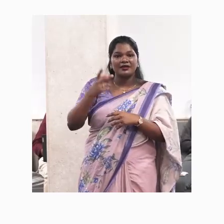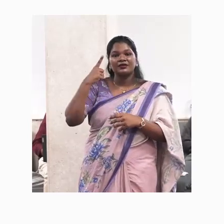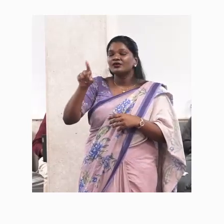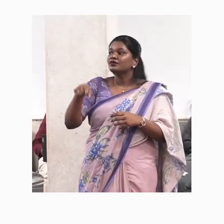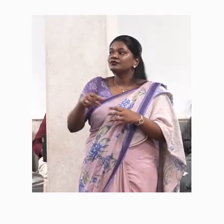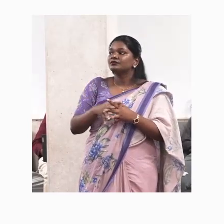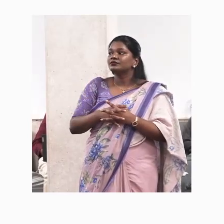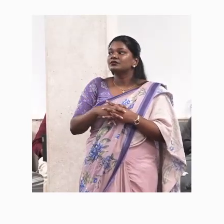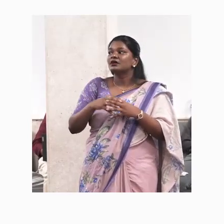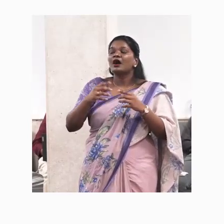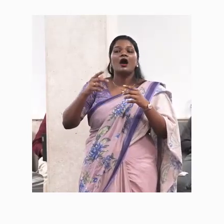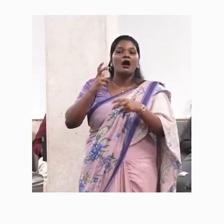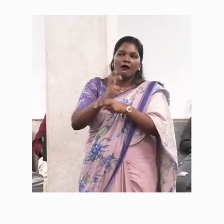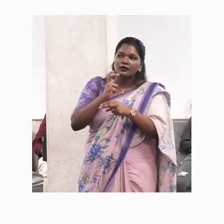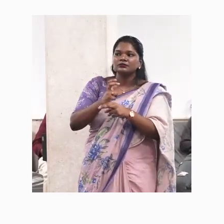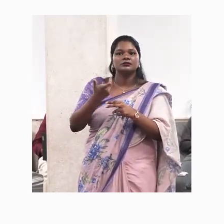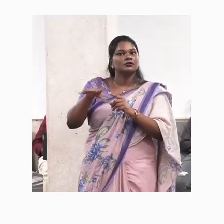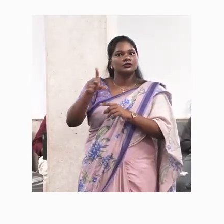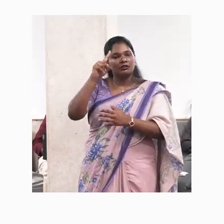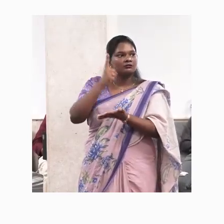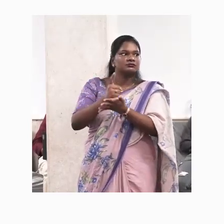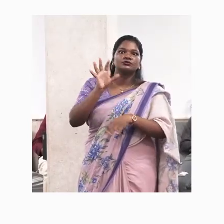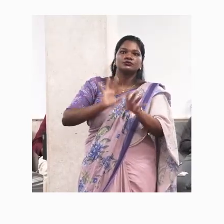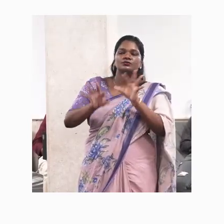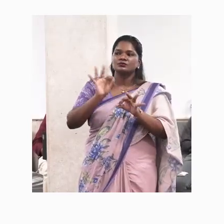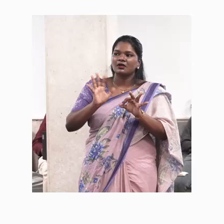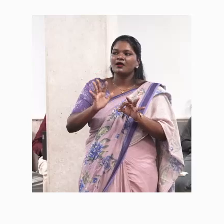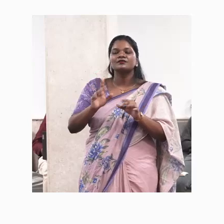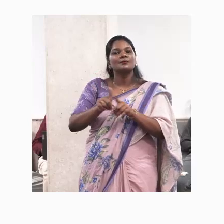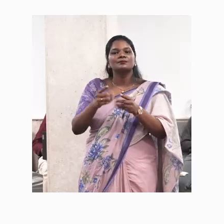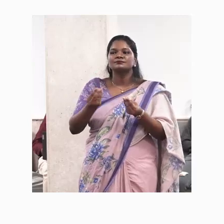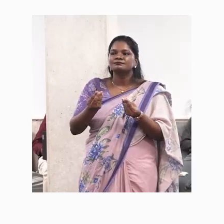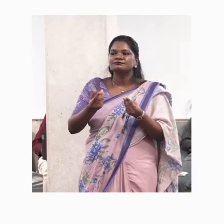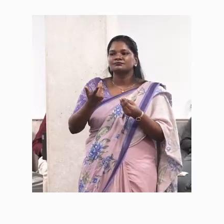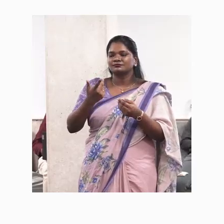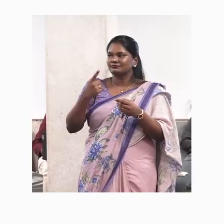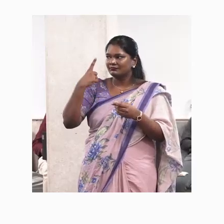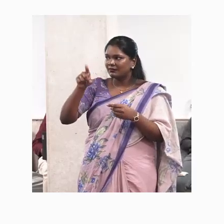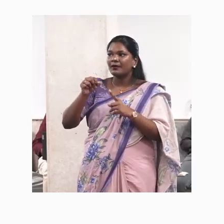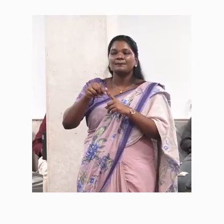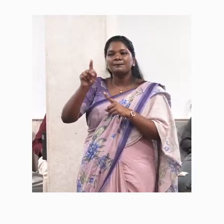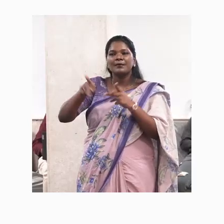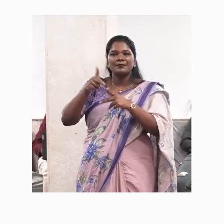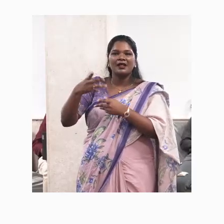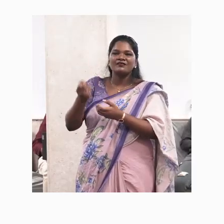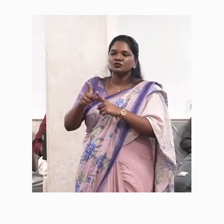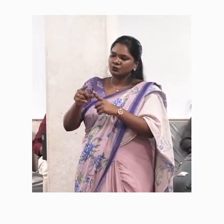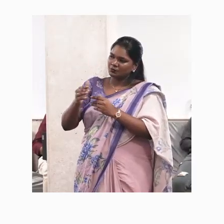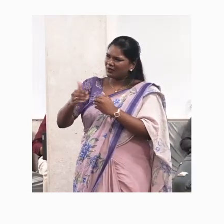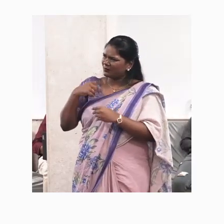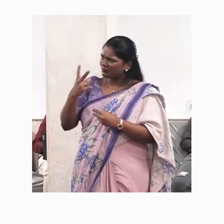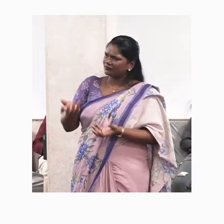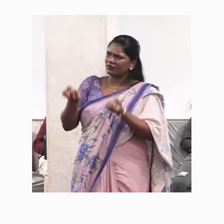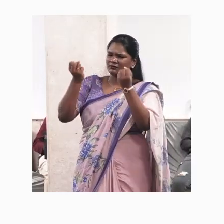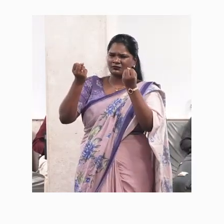at a stage, hard decisions, which means involuntary admission or injections have to be done. But what I have found is